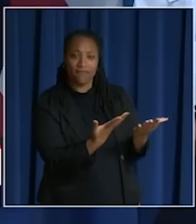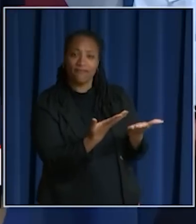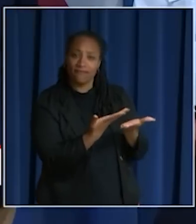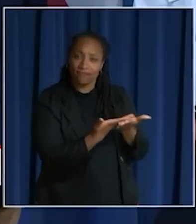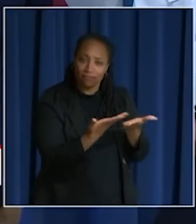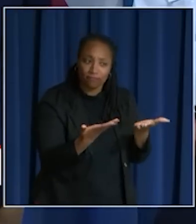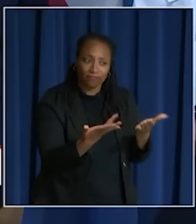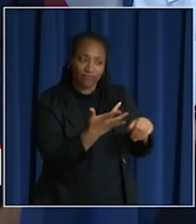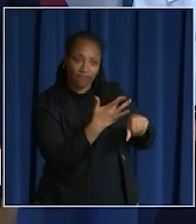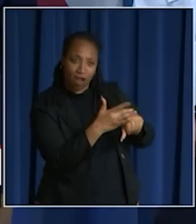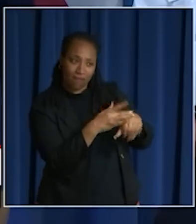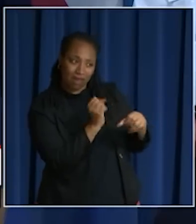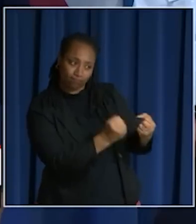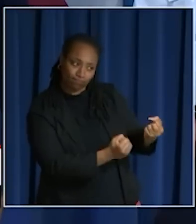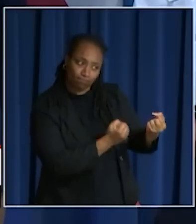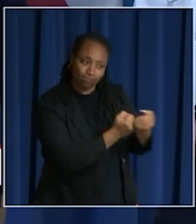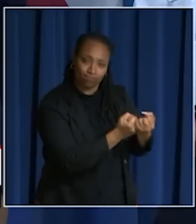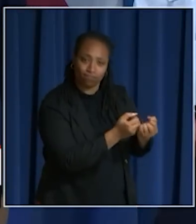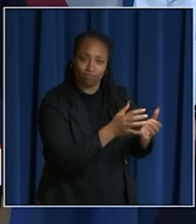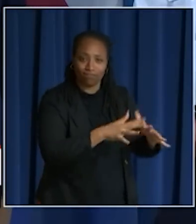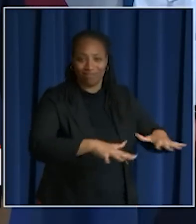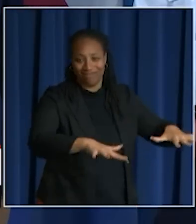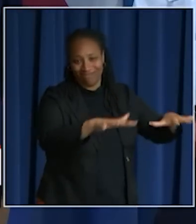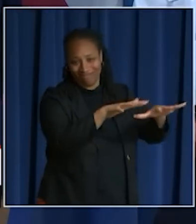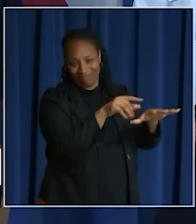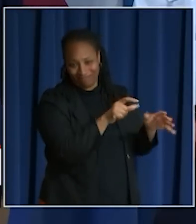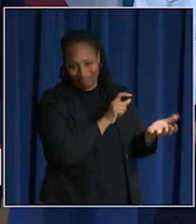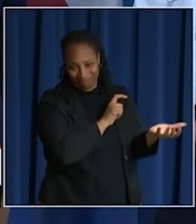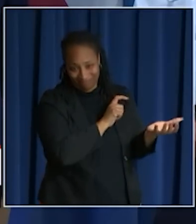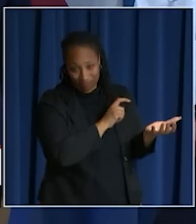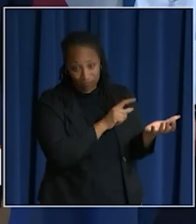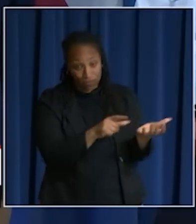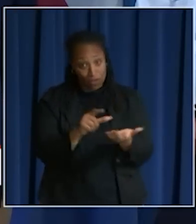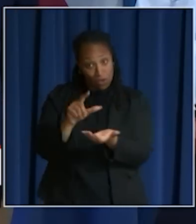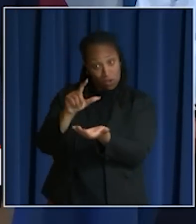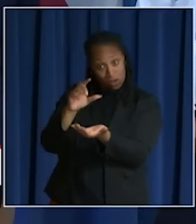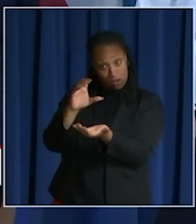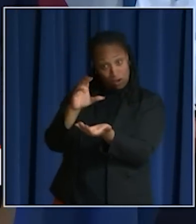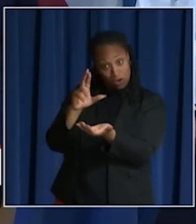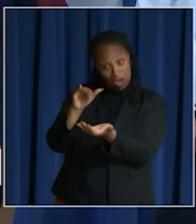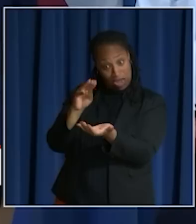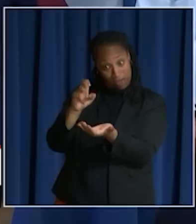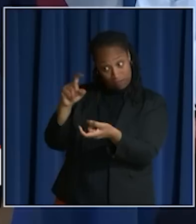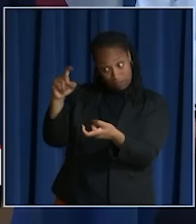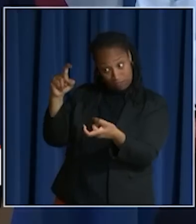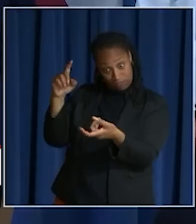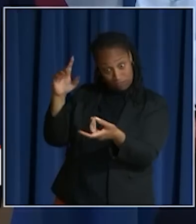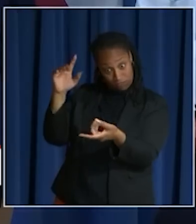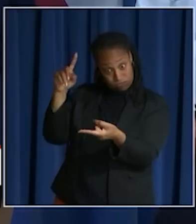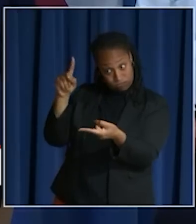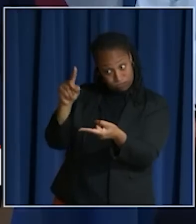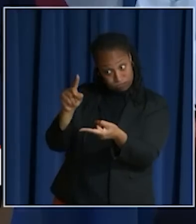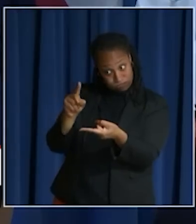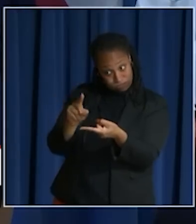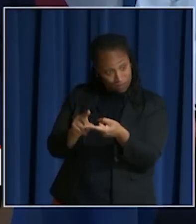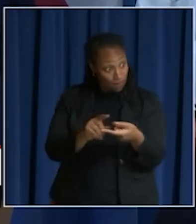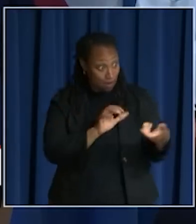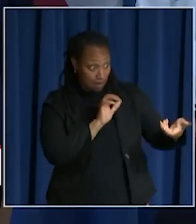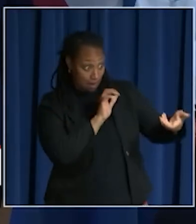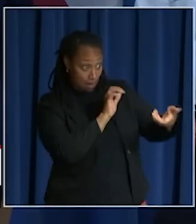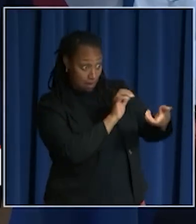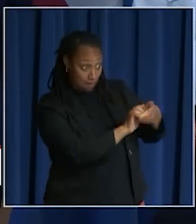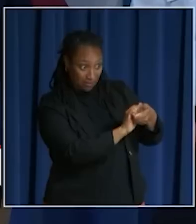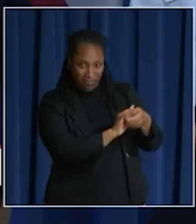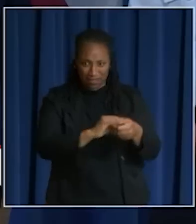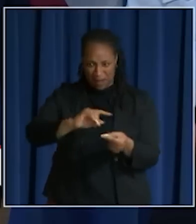know that we want to reduce crime. And so that was the effort on yesterday. We spent roughly about an hour just kind of planning and